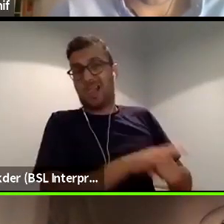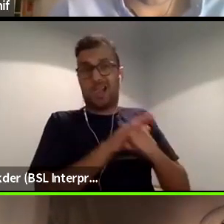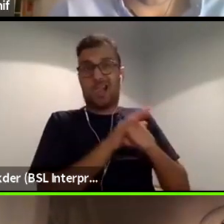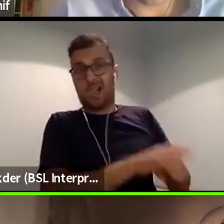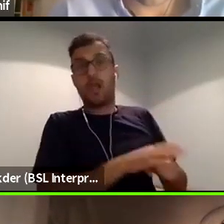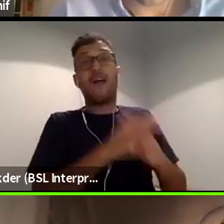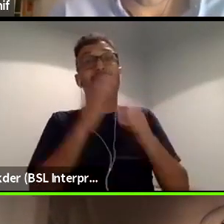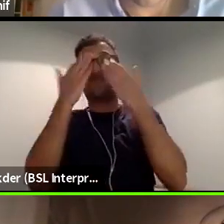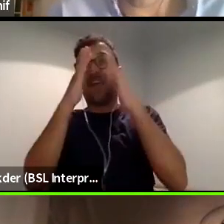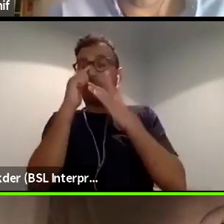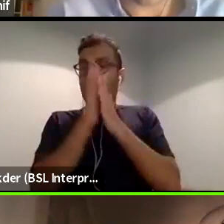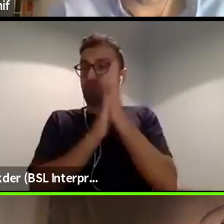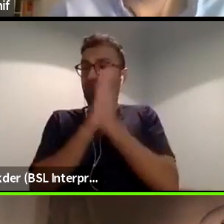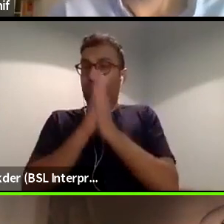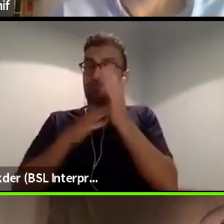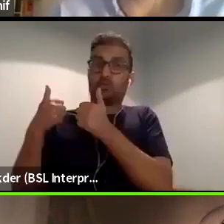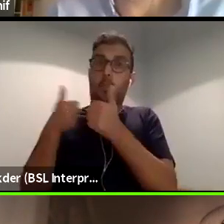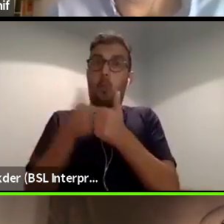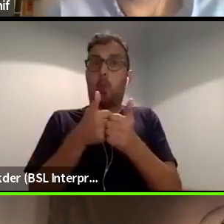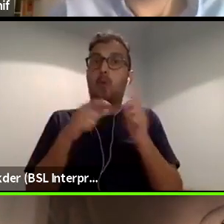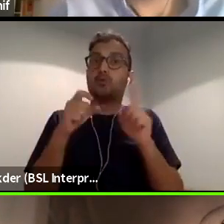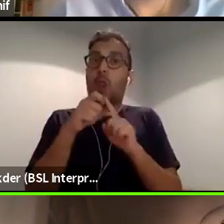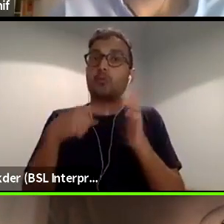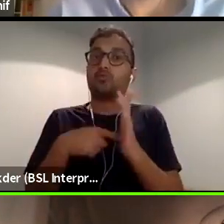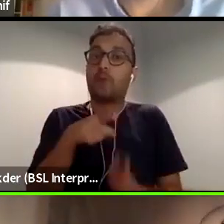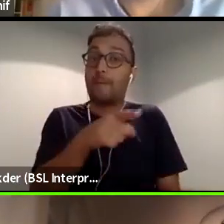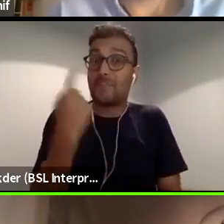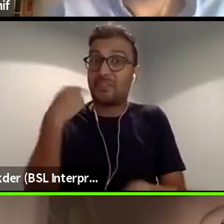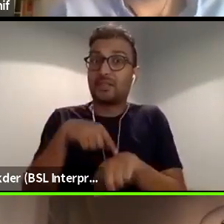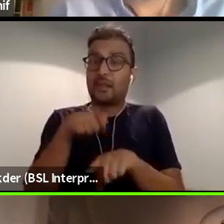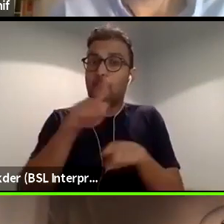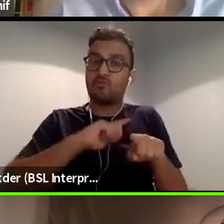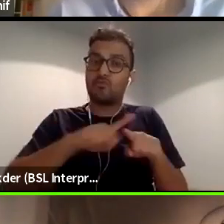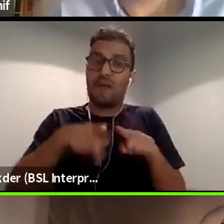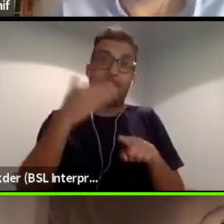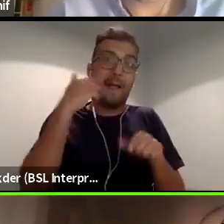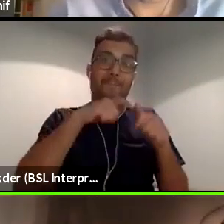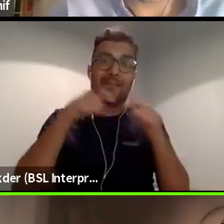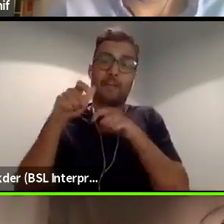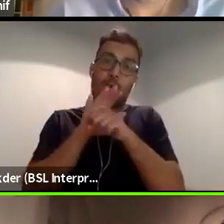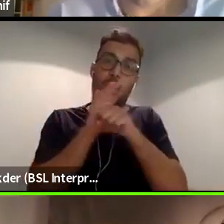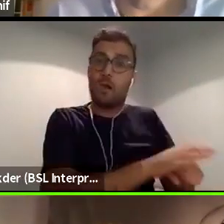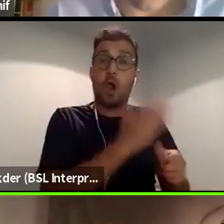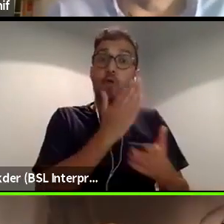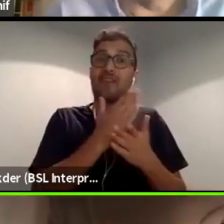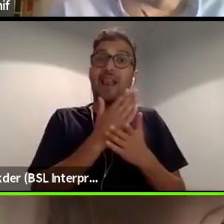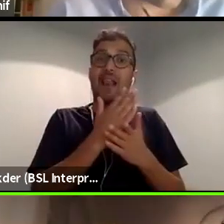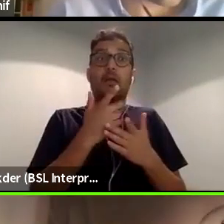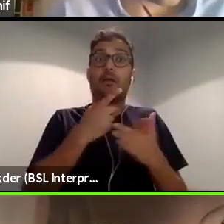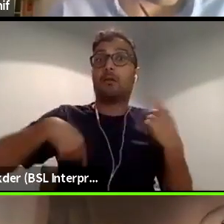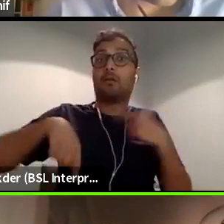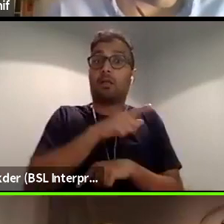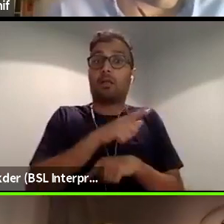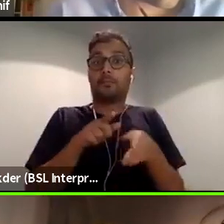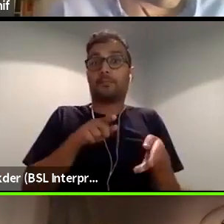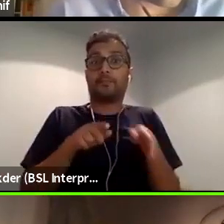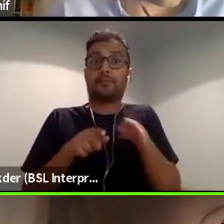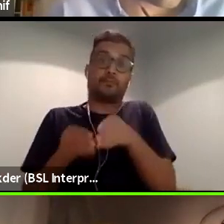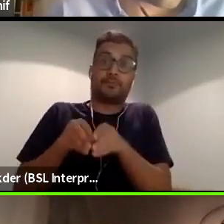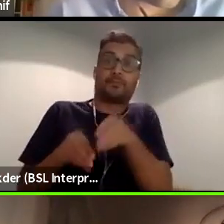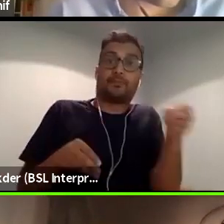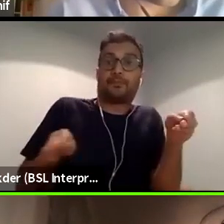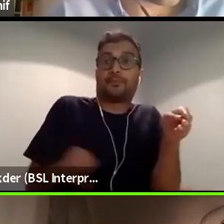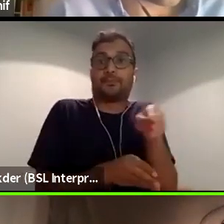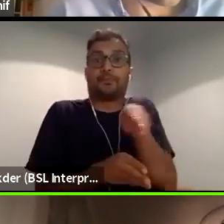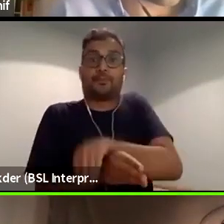account. And it's very difficult to know how national entities that are smaller than Facebook itself